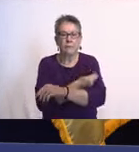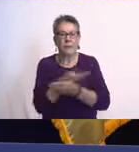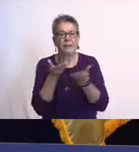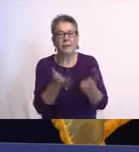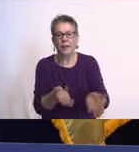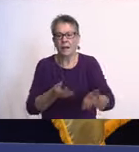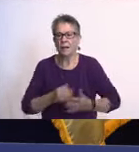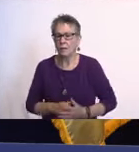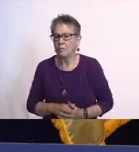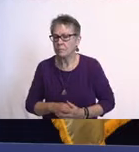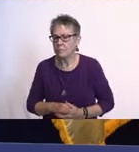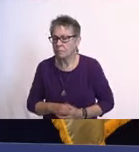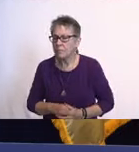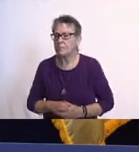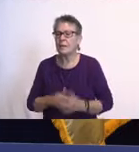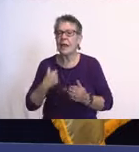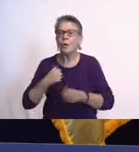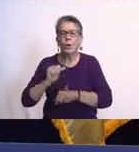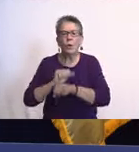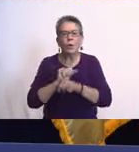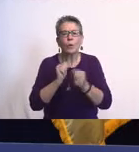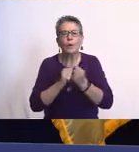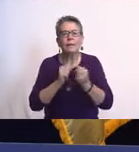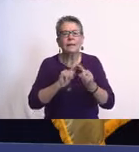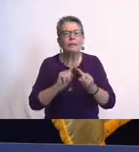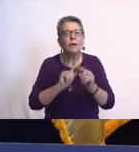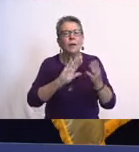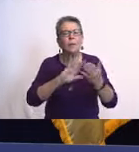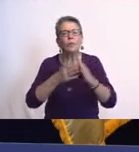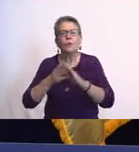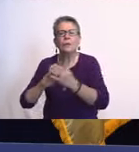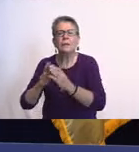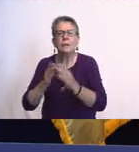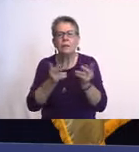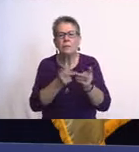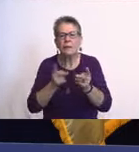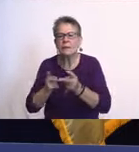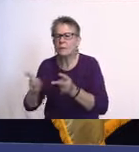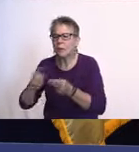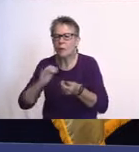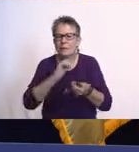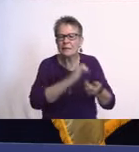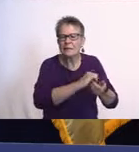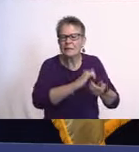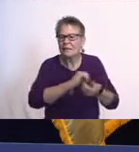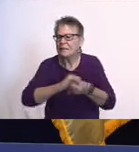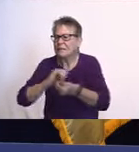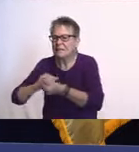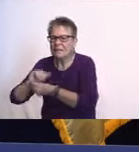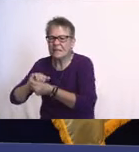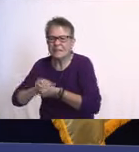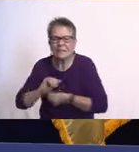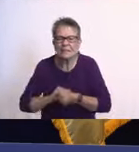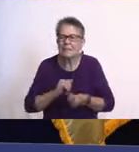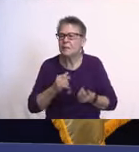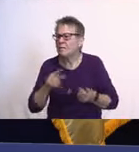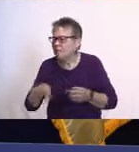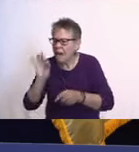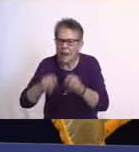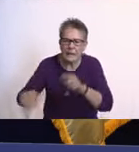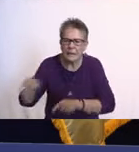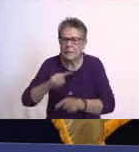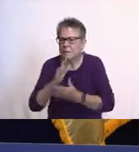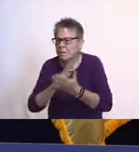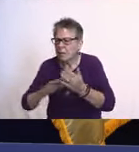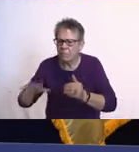booster rates are below the state average of 50%. The state has set up megasites in Bergen, Burlington,